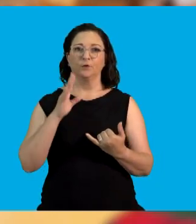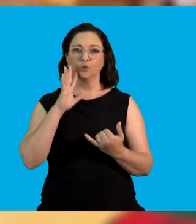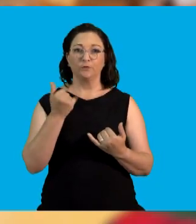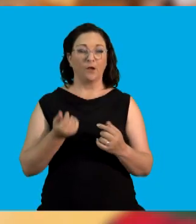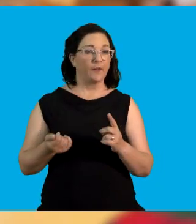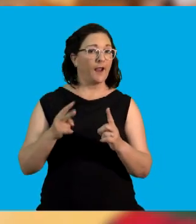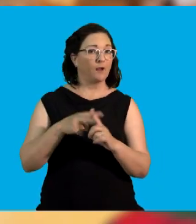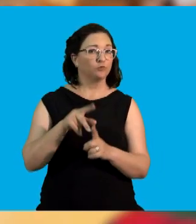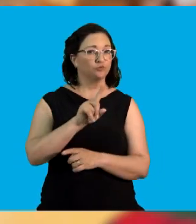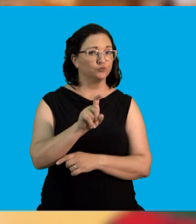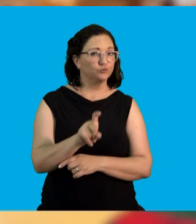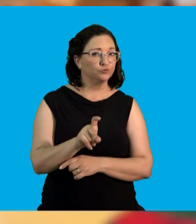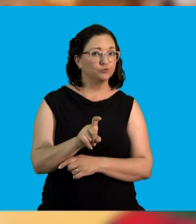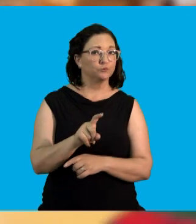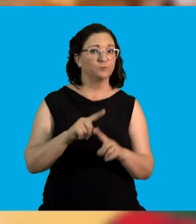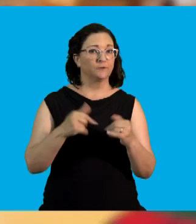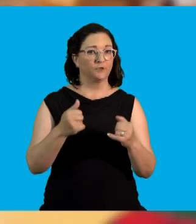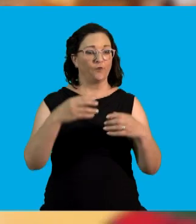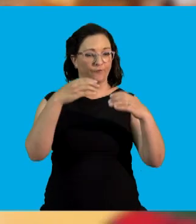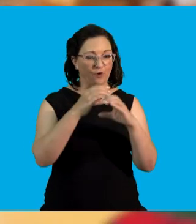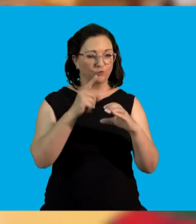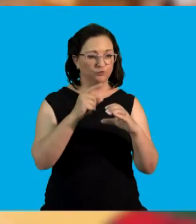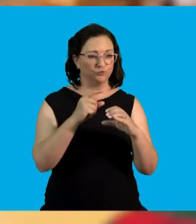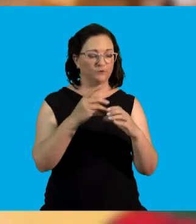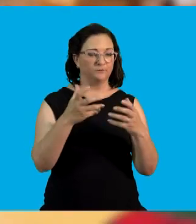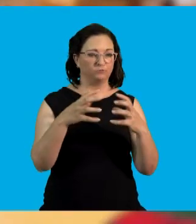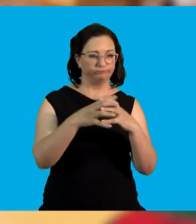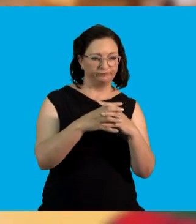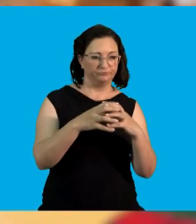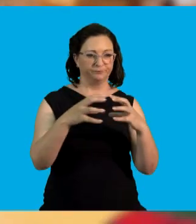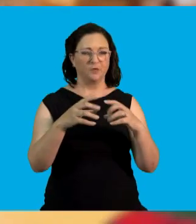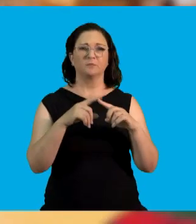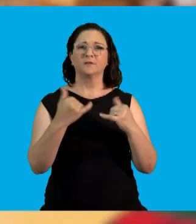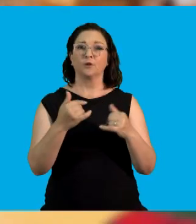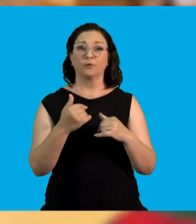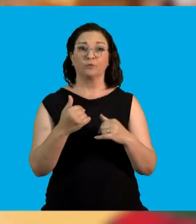now going to move on to our application questions based again on the expansion and the contraction of